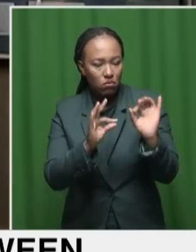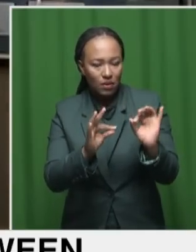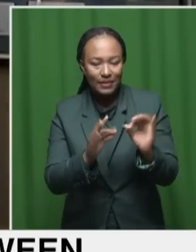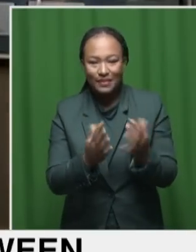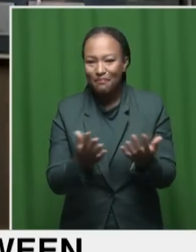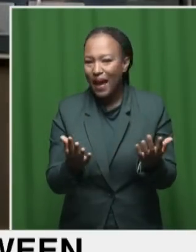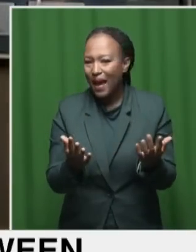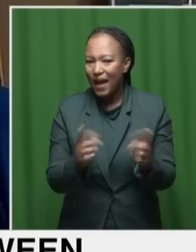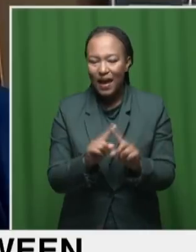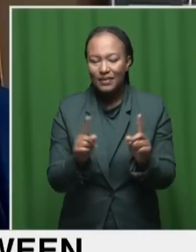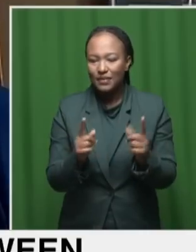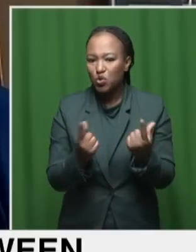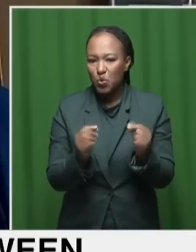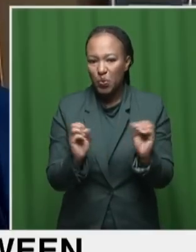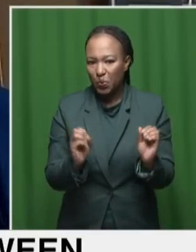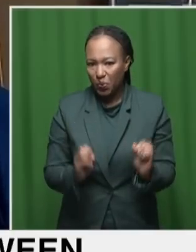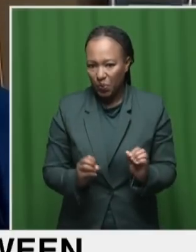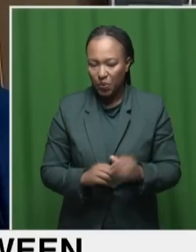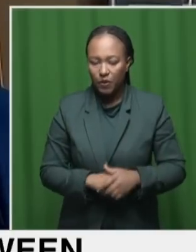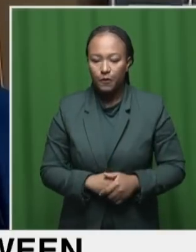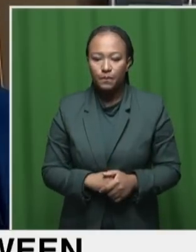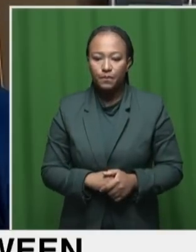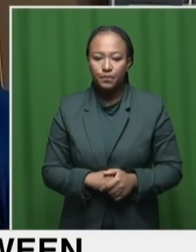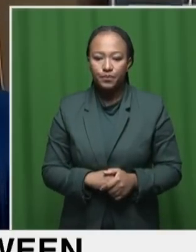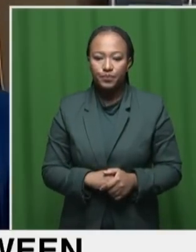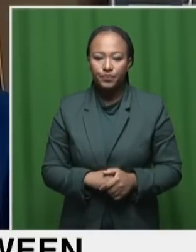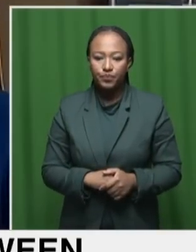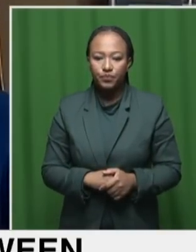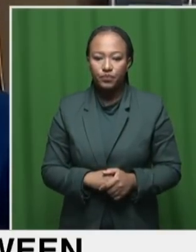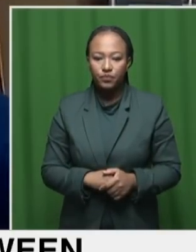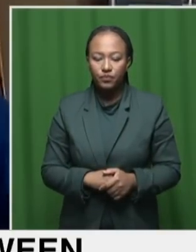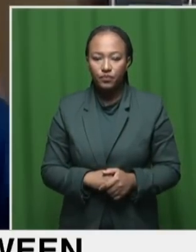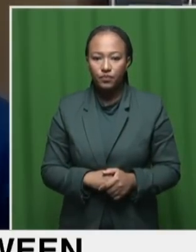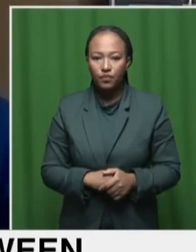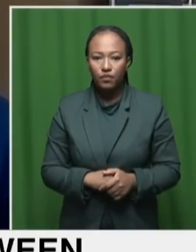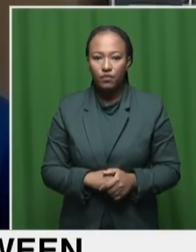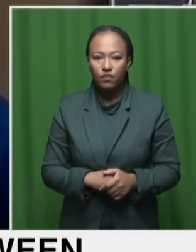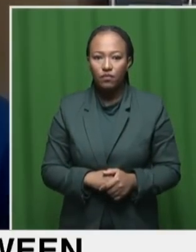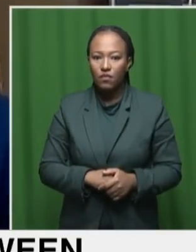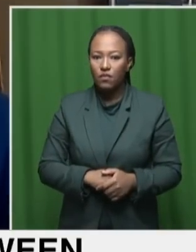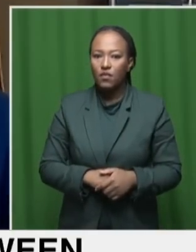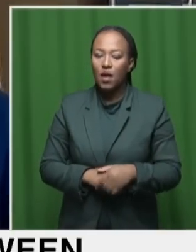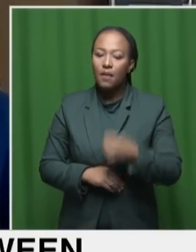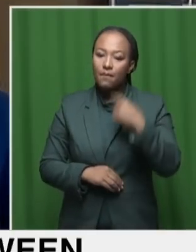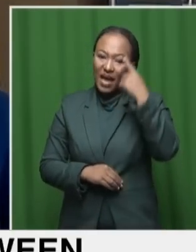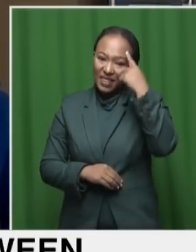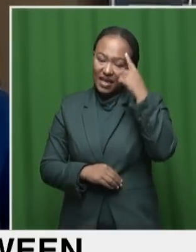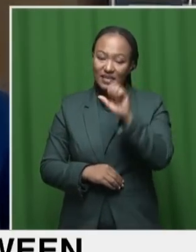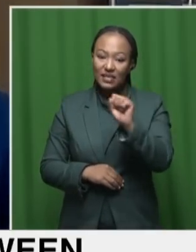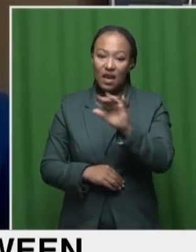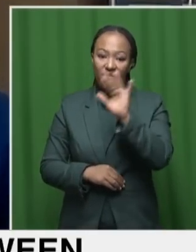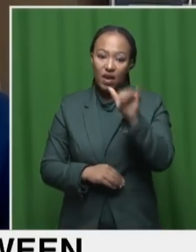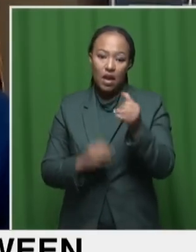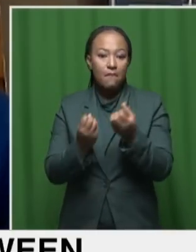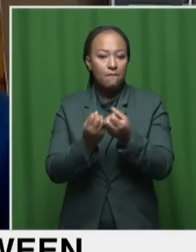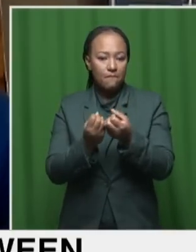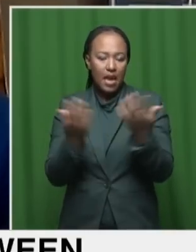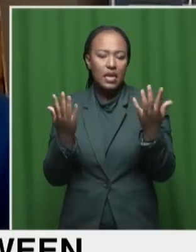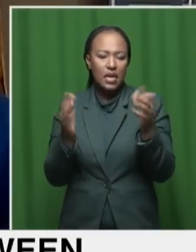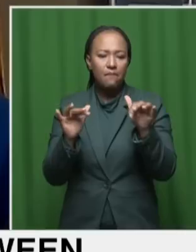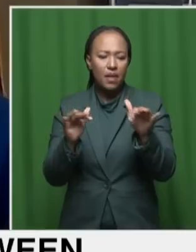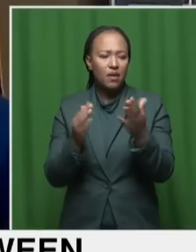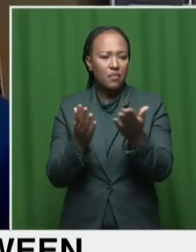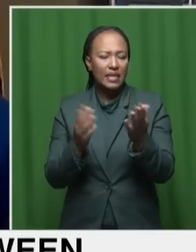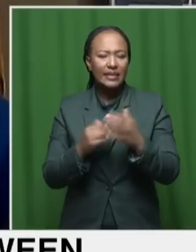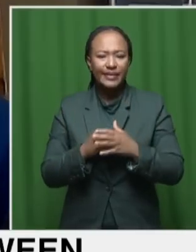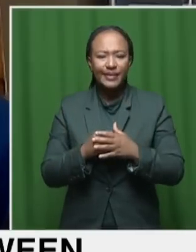afraid they're not. And, I think for most South Africans, most consumers, the immediate thought now is, how